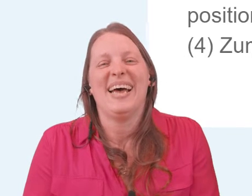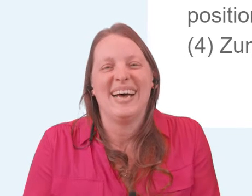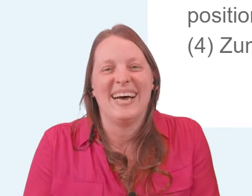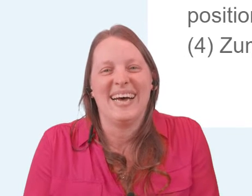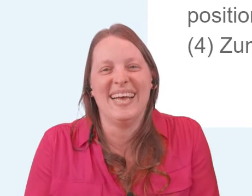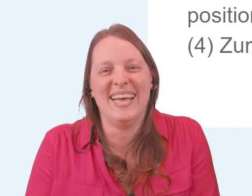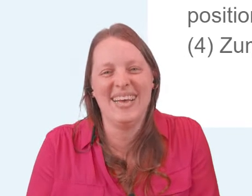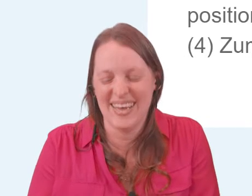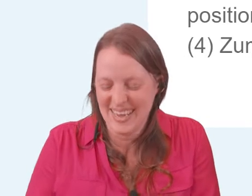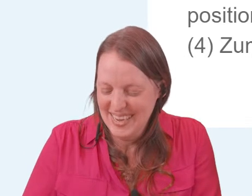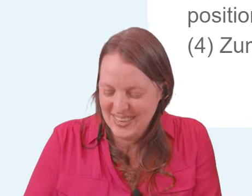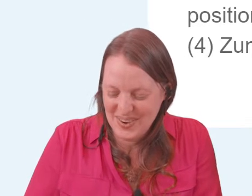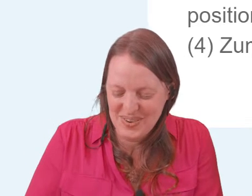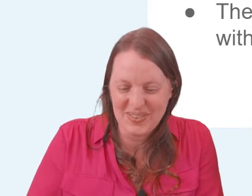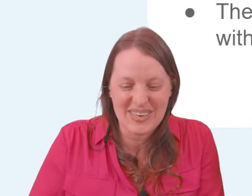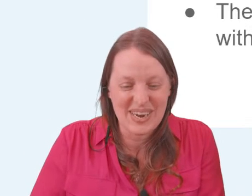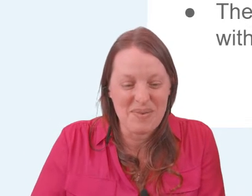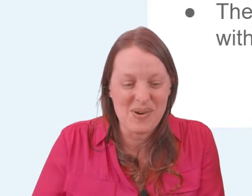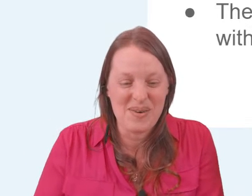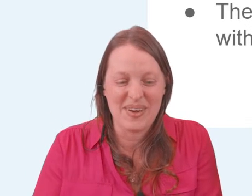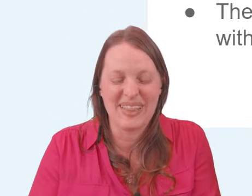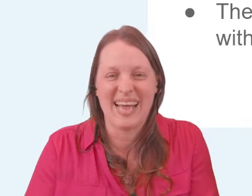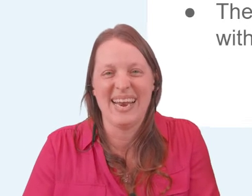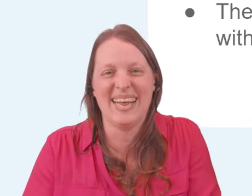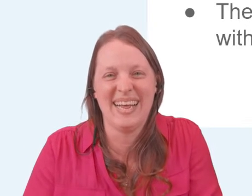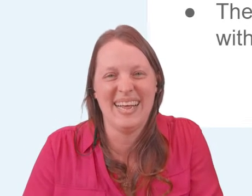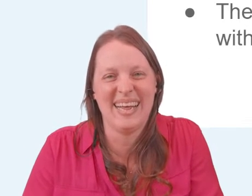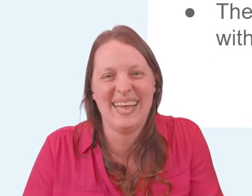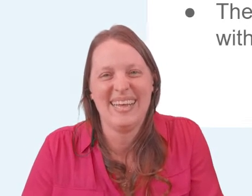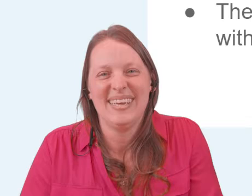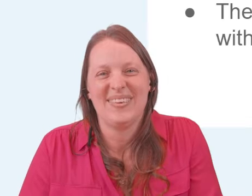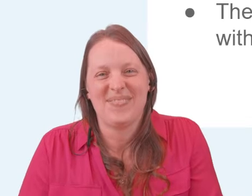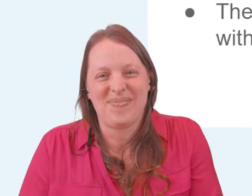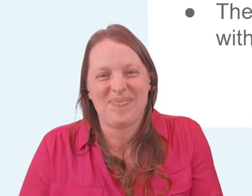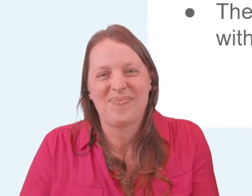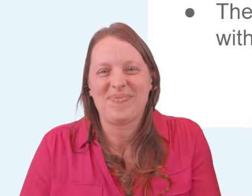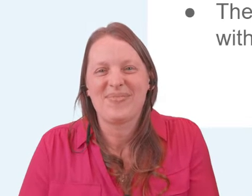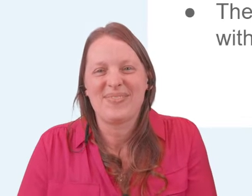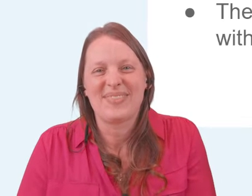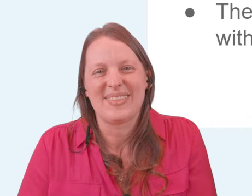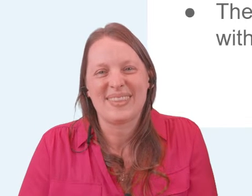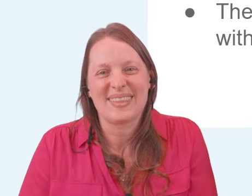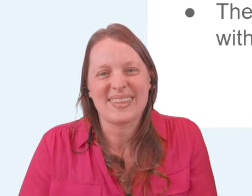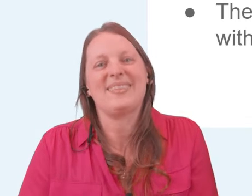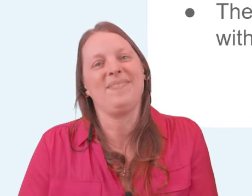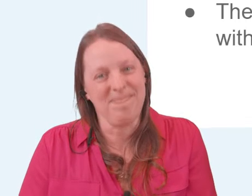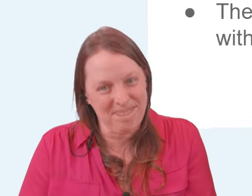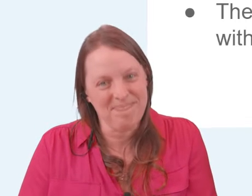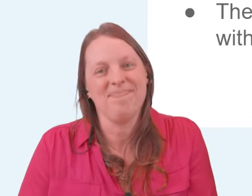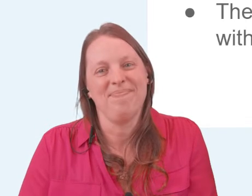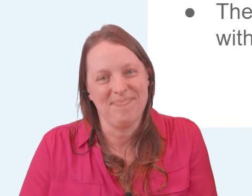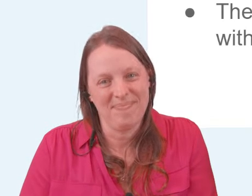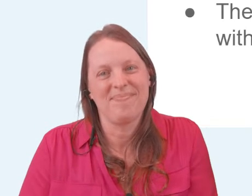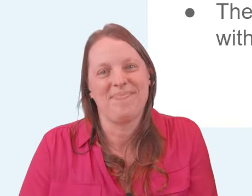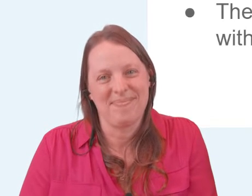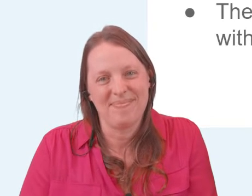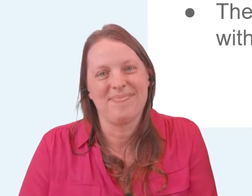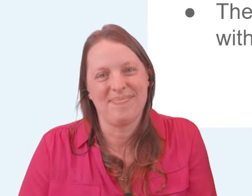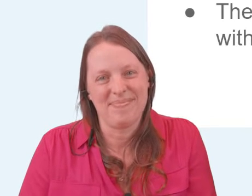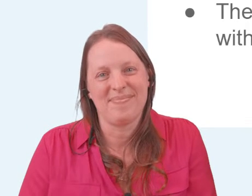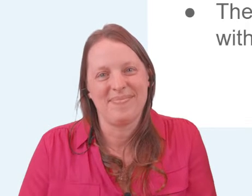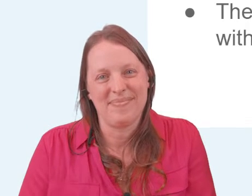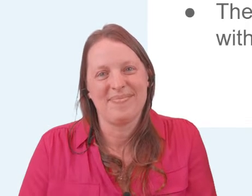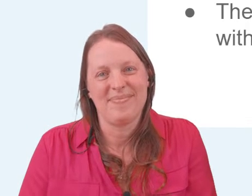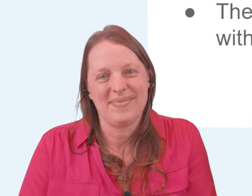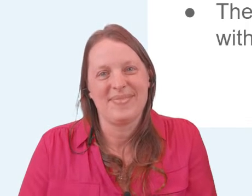Zuma. So we will be talking more about that. It depends on the patients. For example, sometimes I use